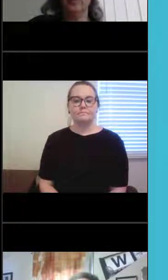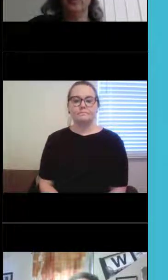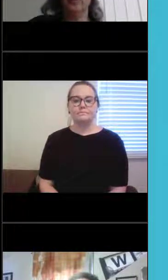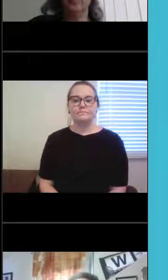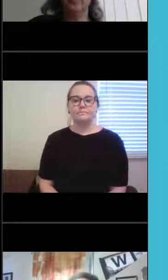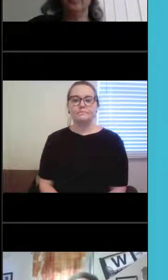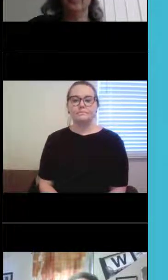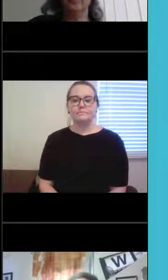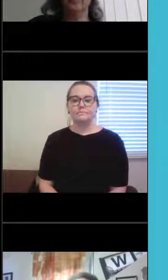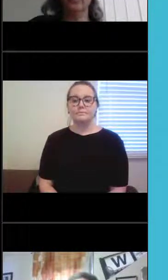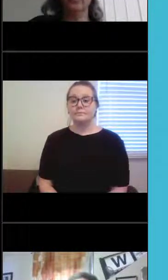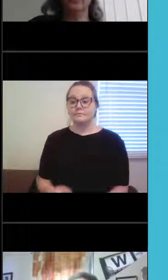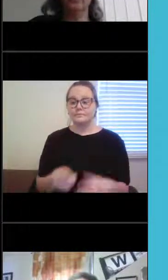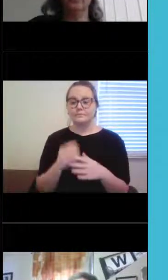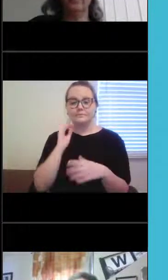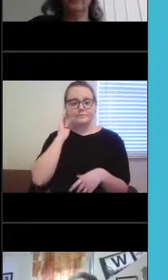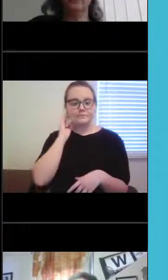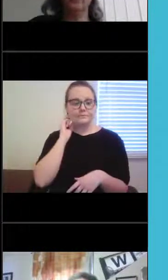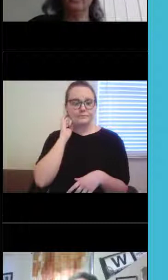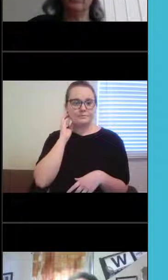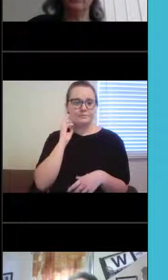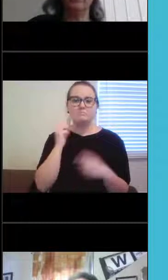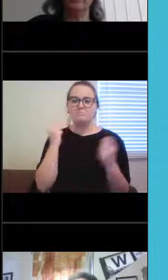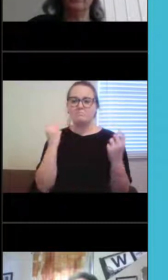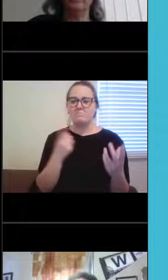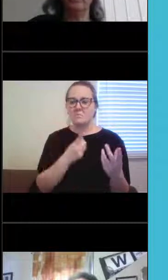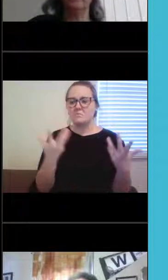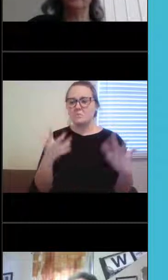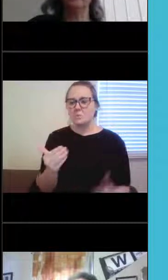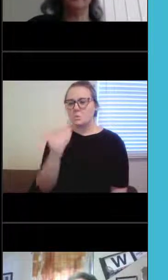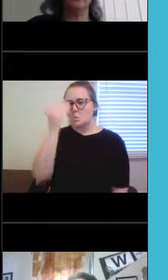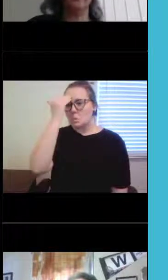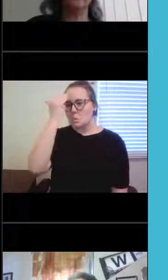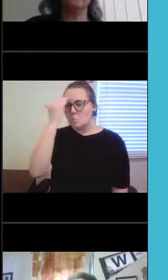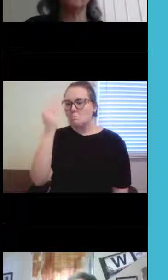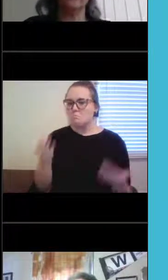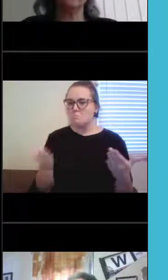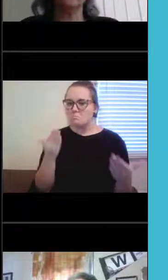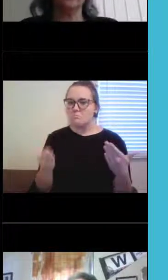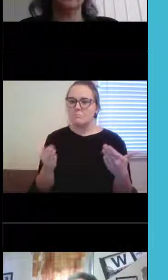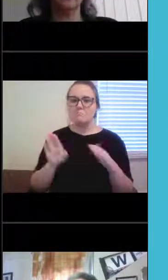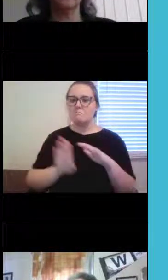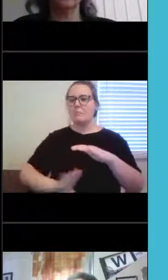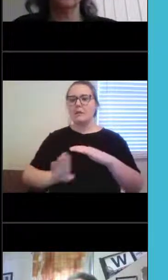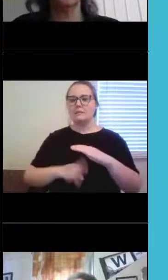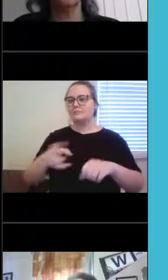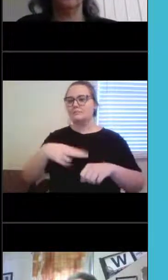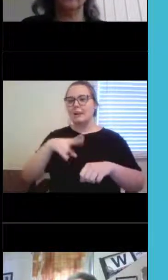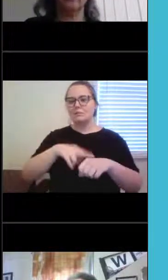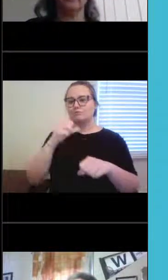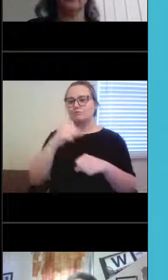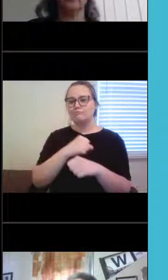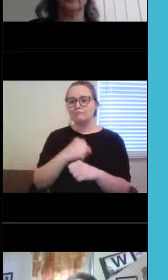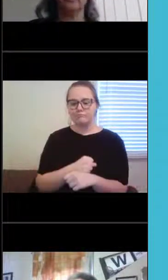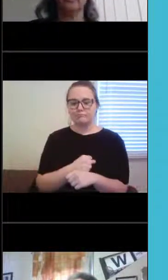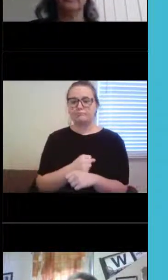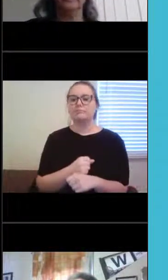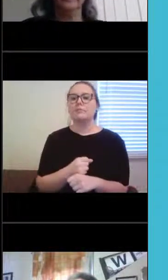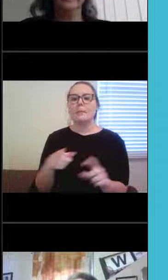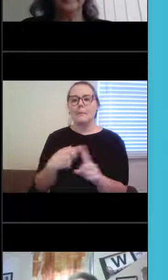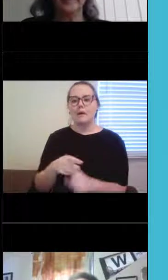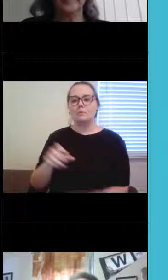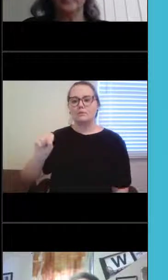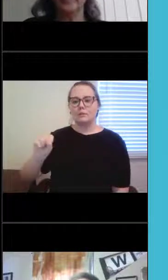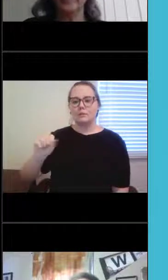So let me just start with a few things many of you may already be aware of, just some basic national statistics about sexual